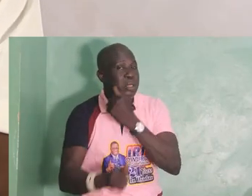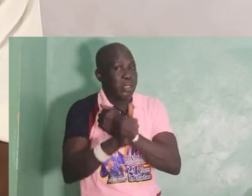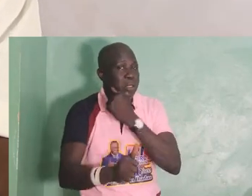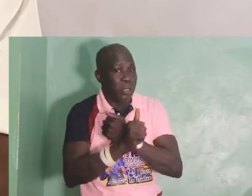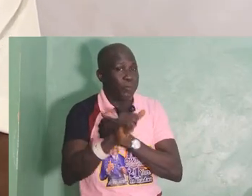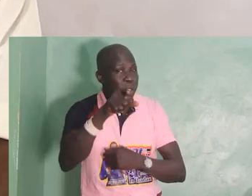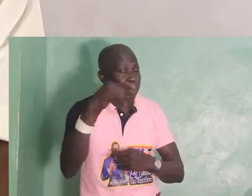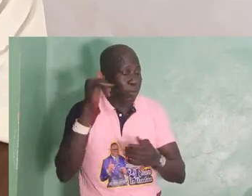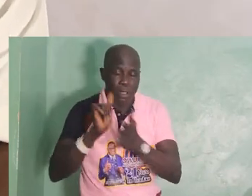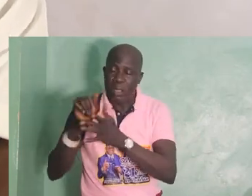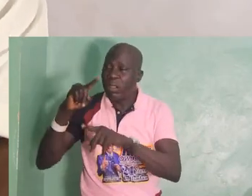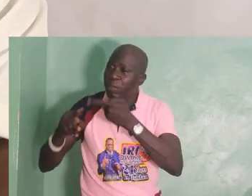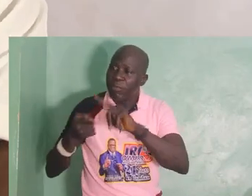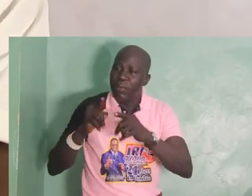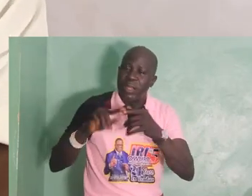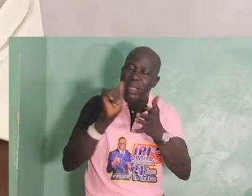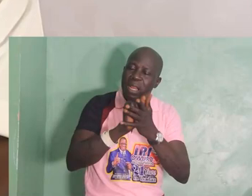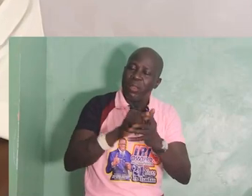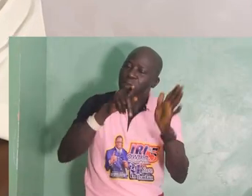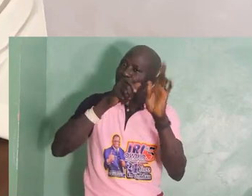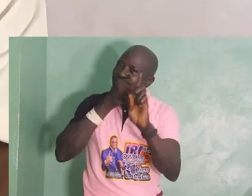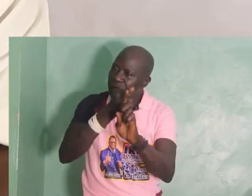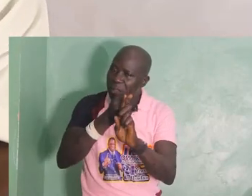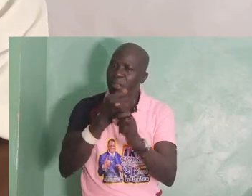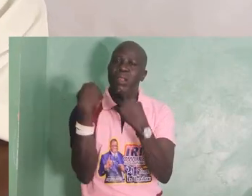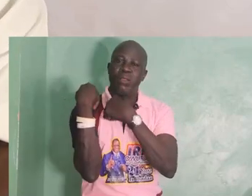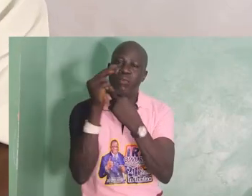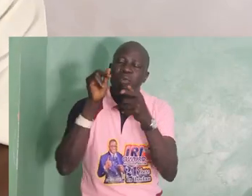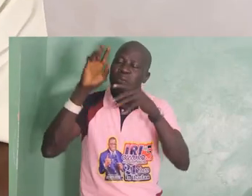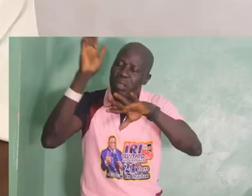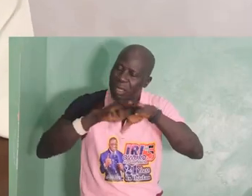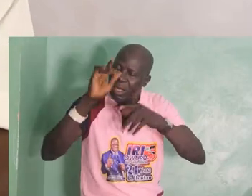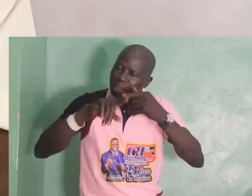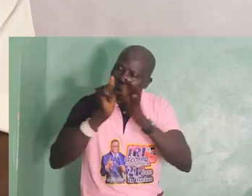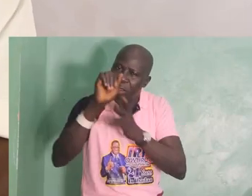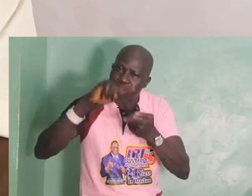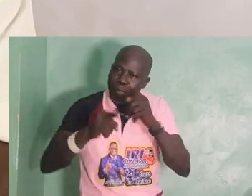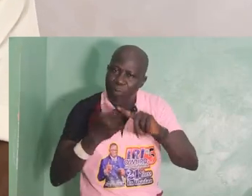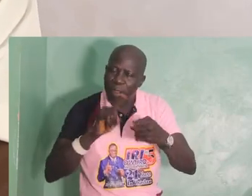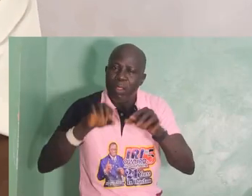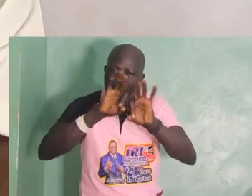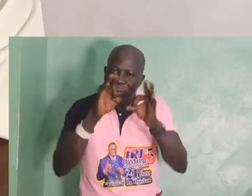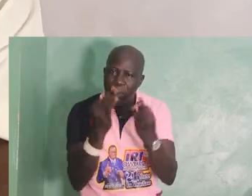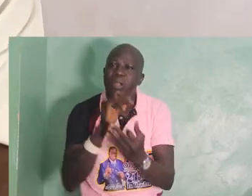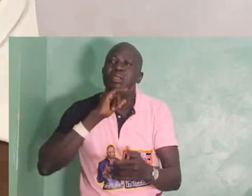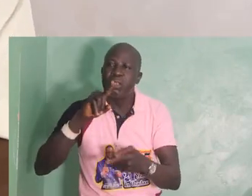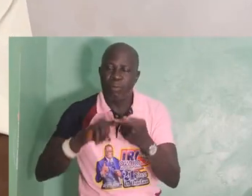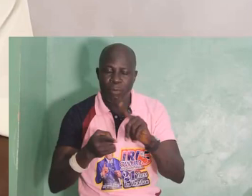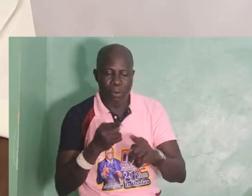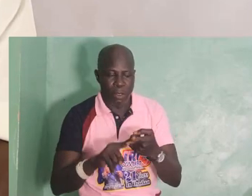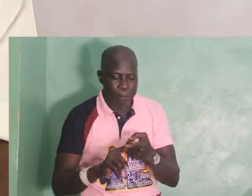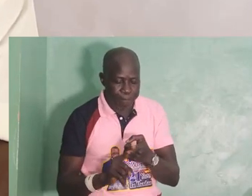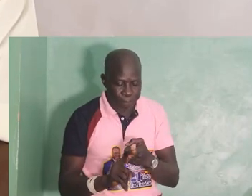is. There's a friend that have repaired themselves. Your family lo. More than your family is a friend. Ka o